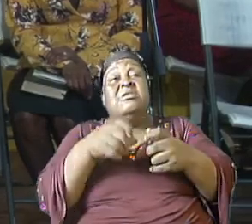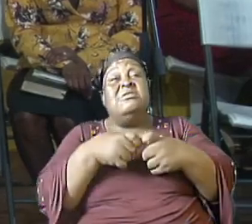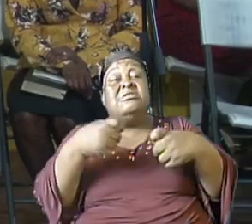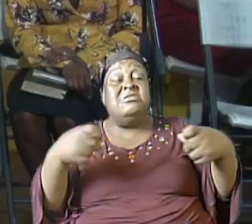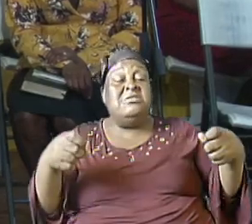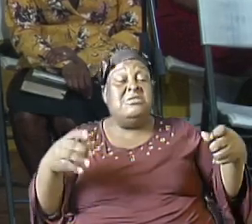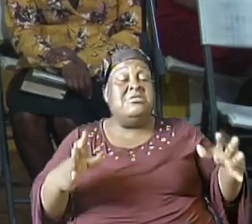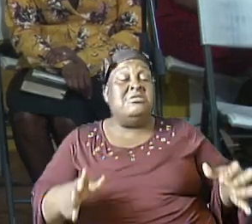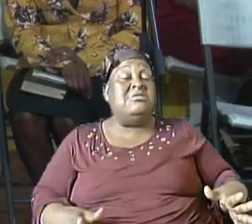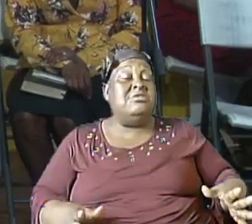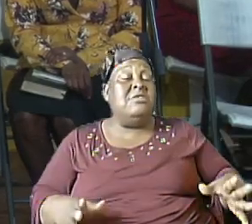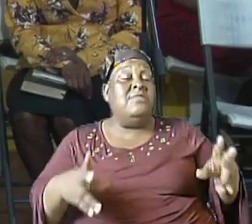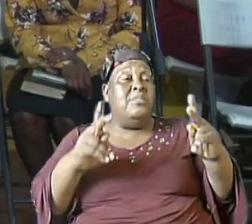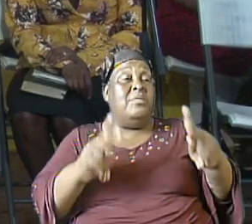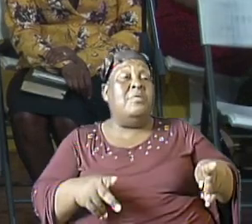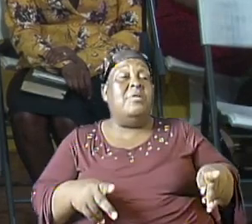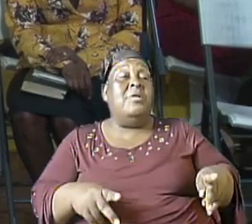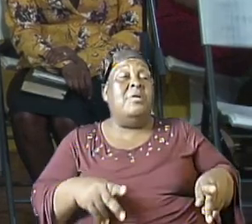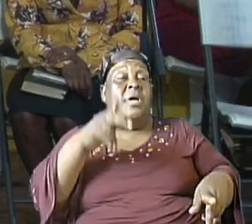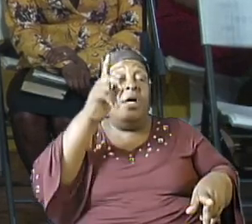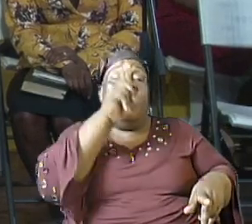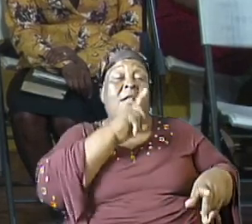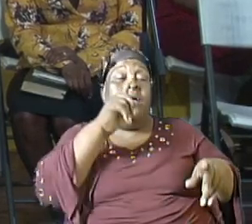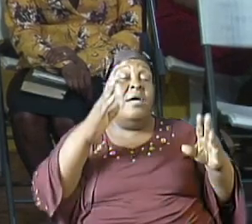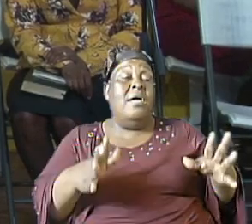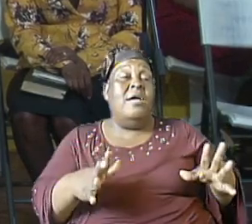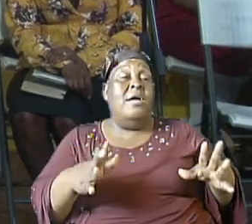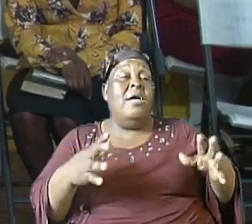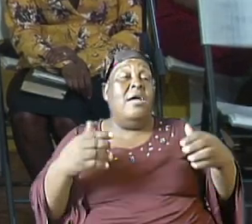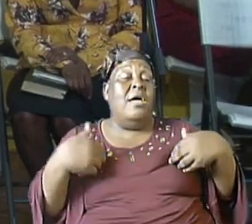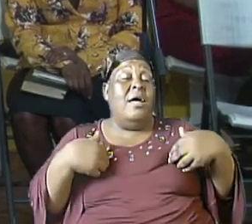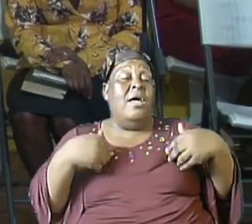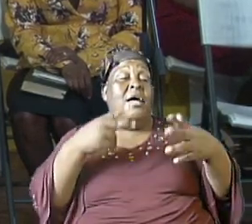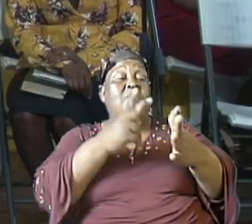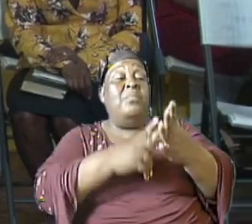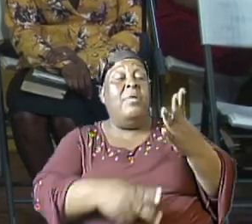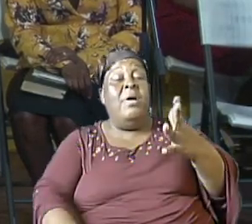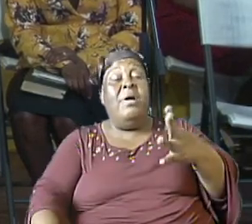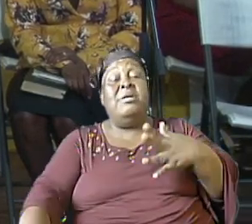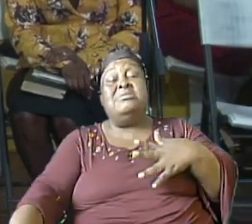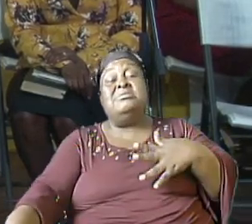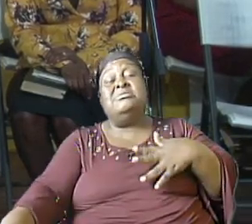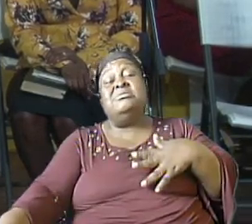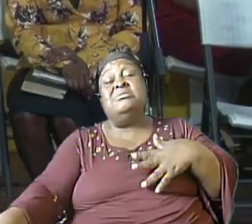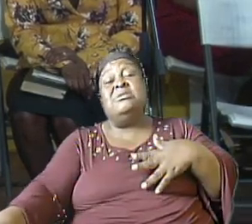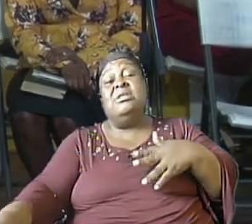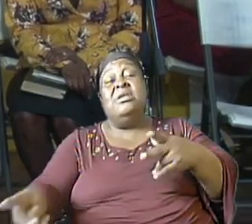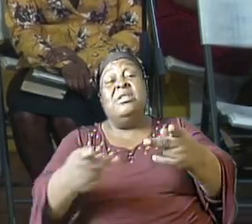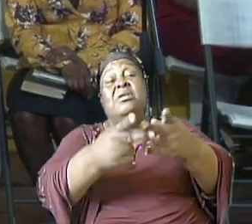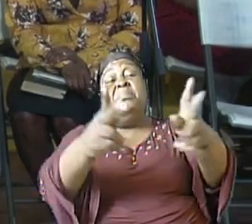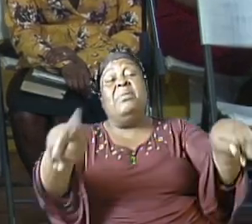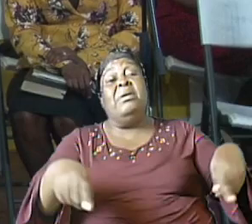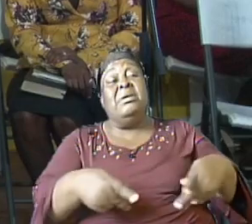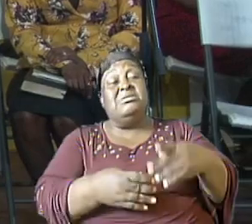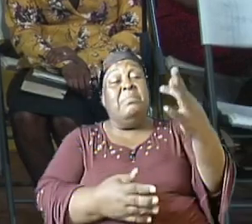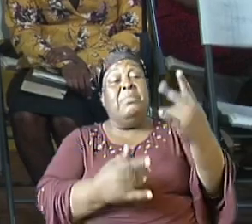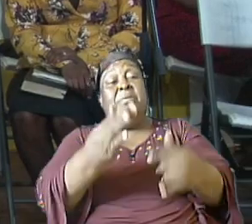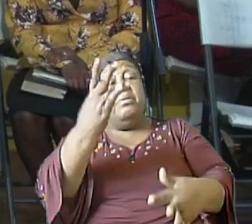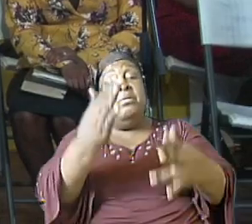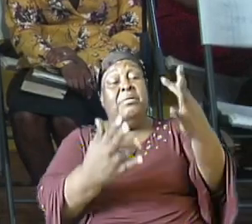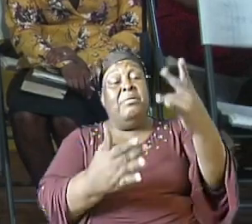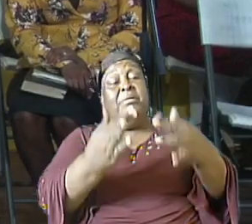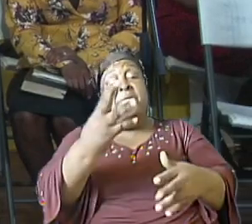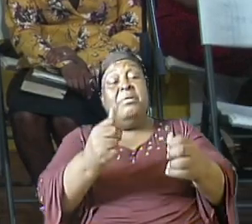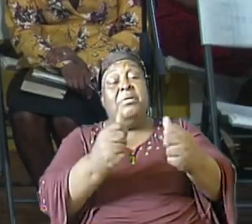sorcerers, idolaters, liars shall have their part in the lake which burneth with fire and brimstone, which